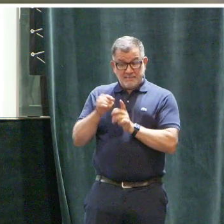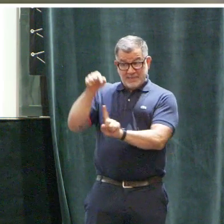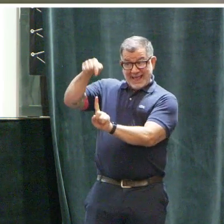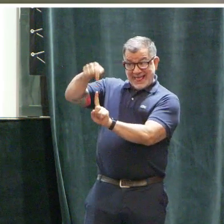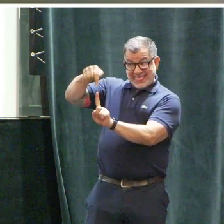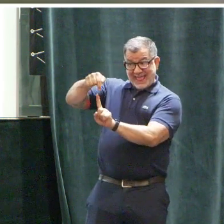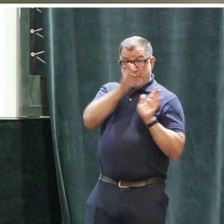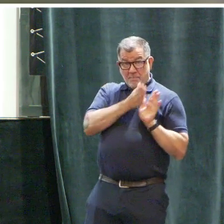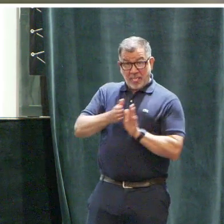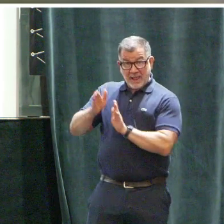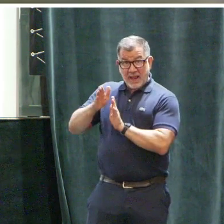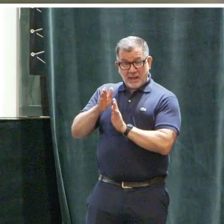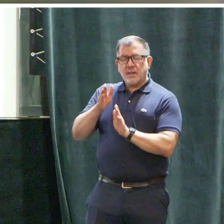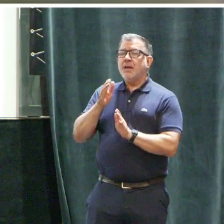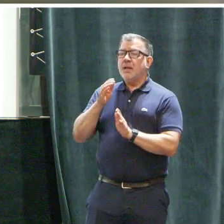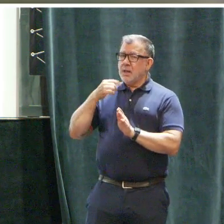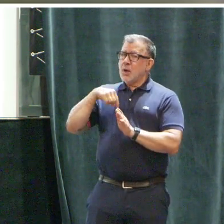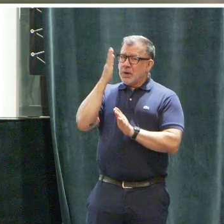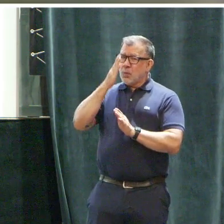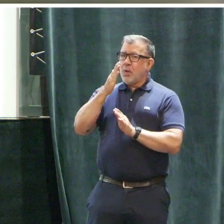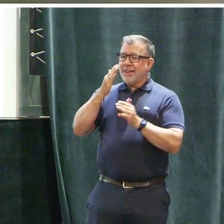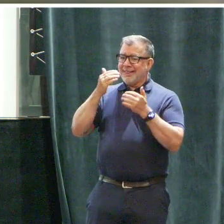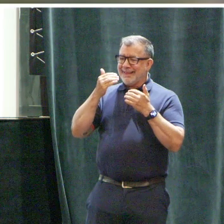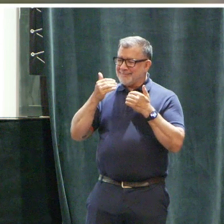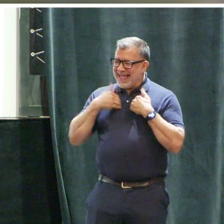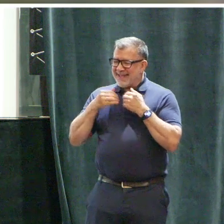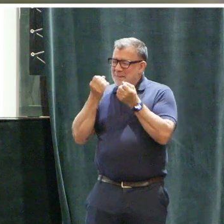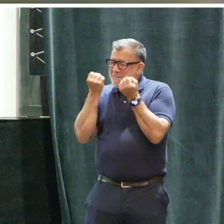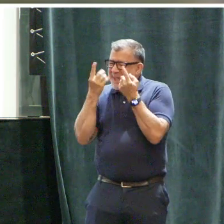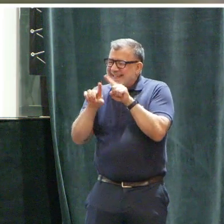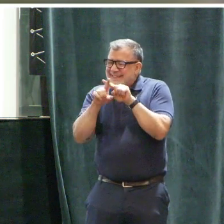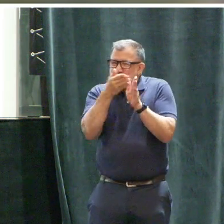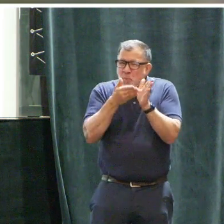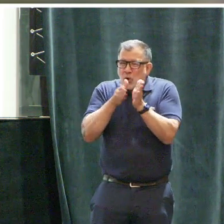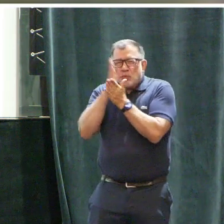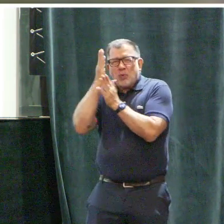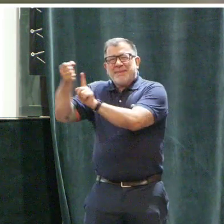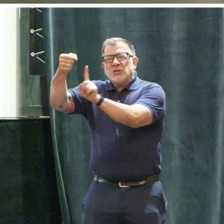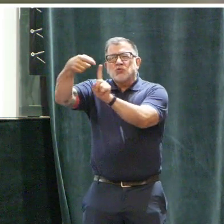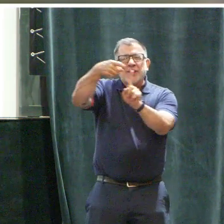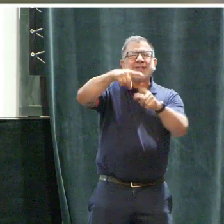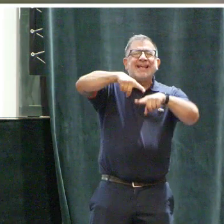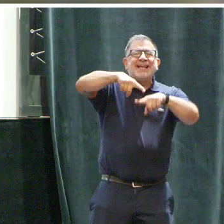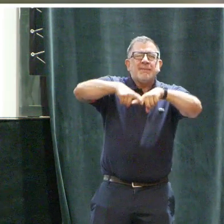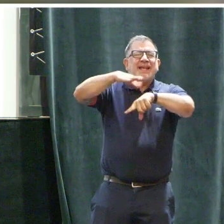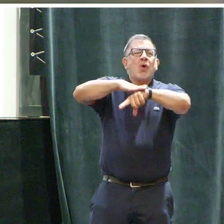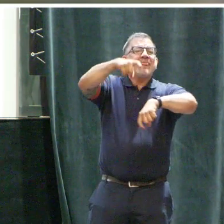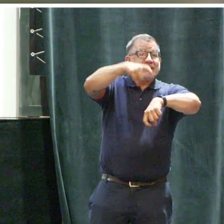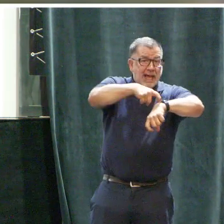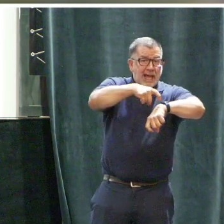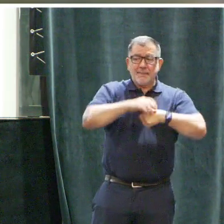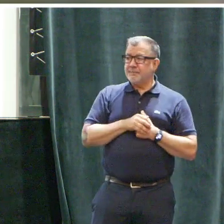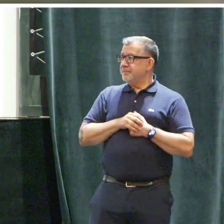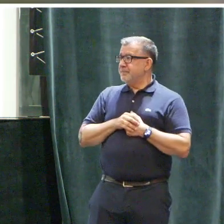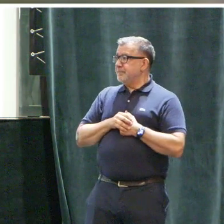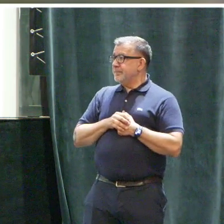a number of these different elements are going to be triggered at certain times. So if you can imagine, Lower